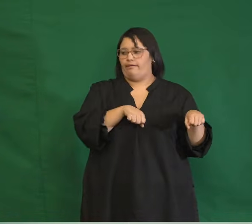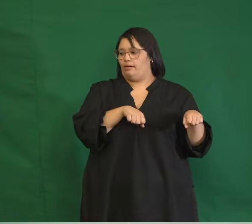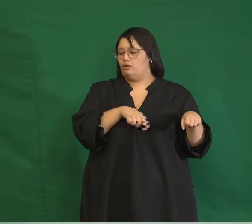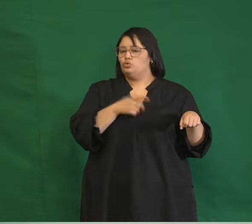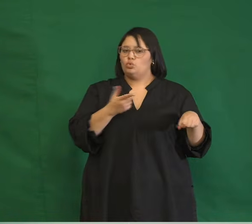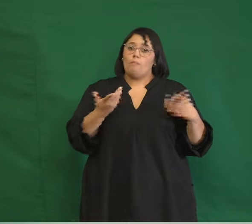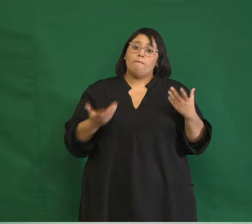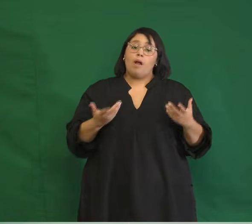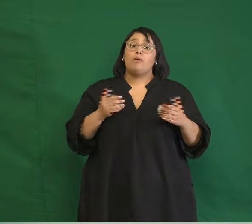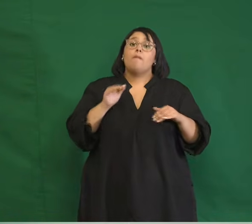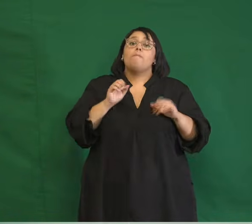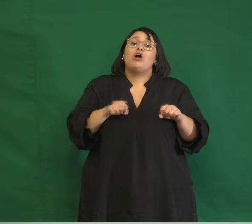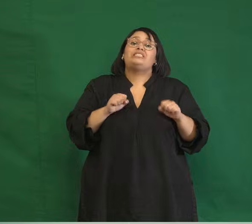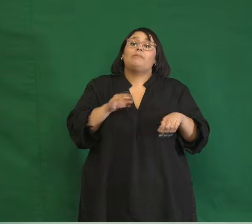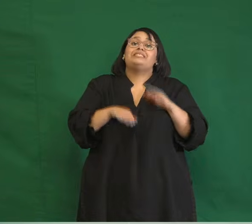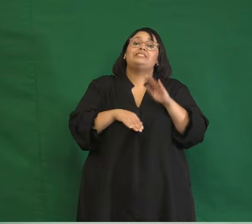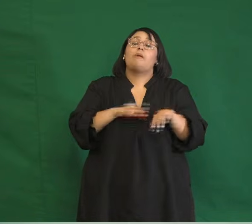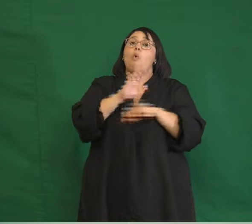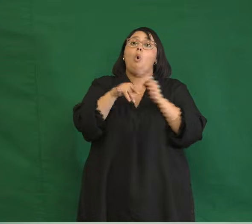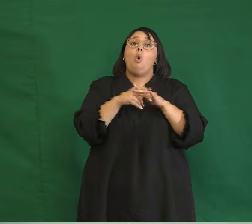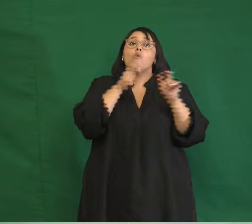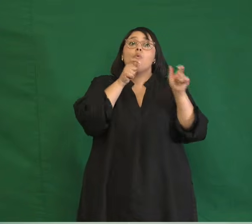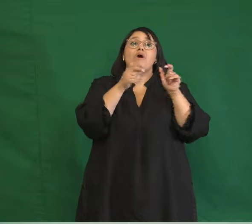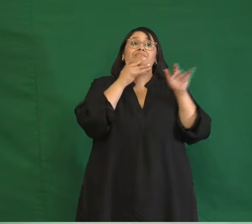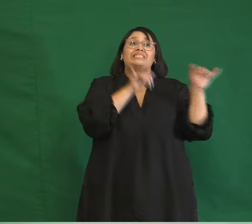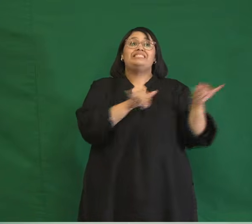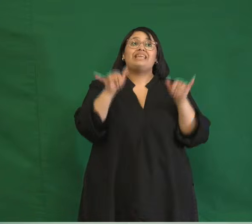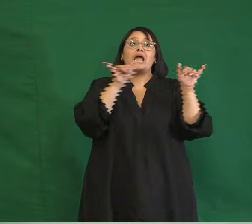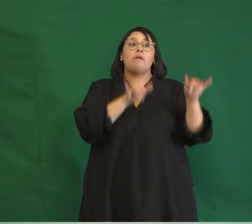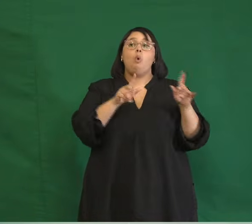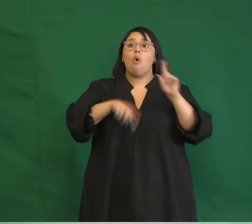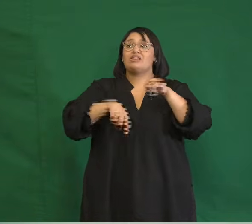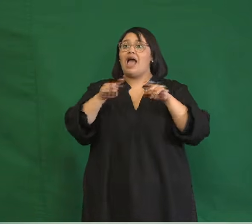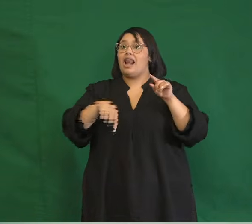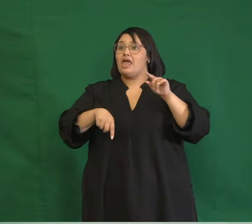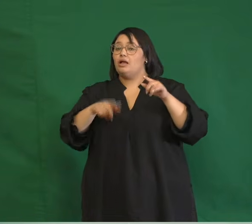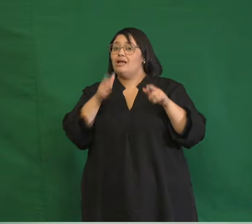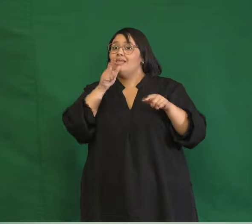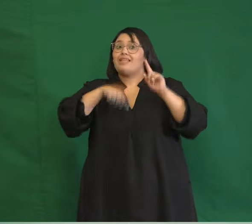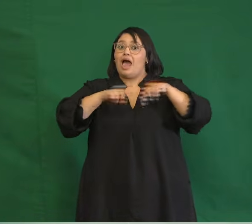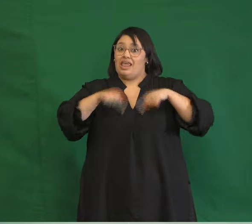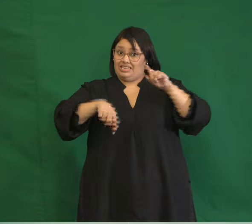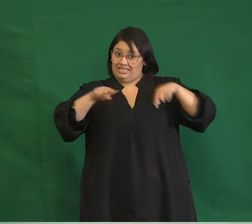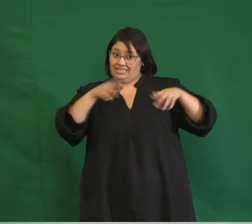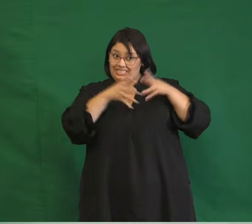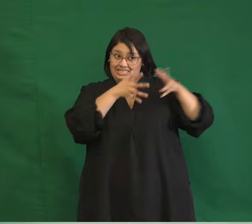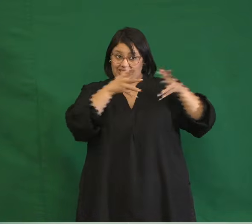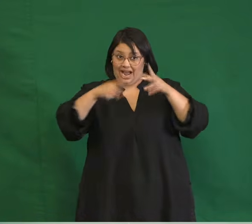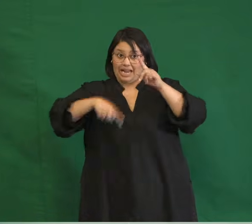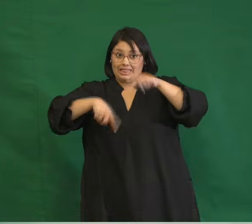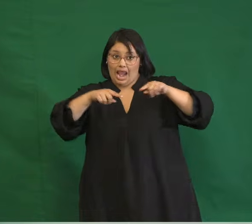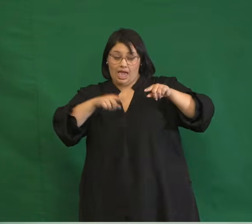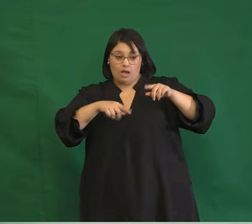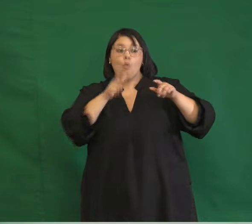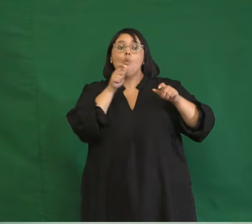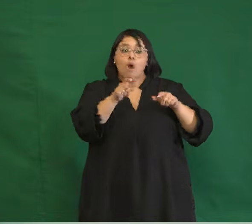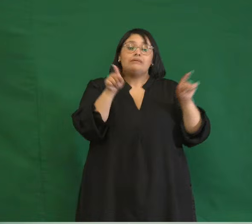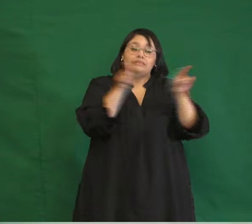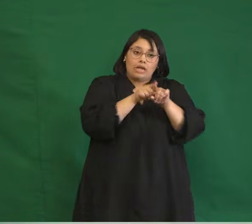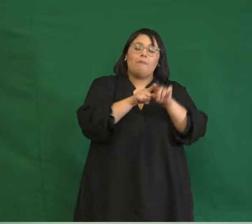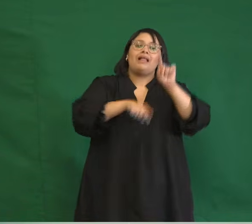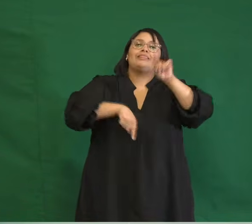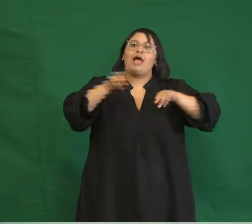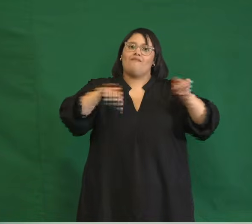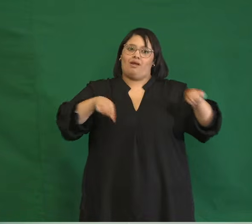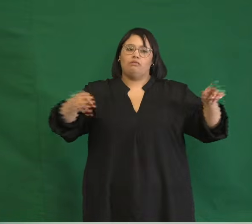in collecting all of the synonyms or dialectic variant signs. This could be just a